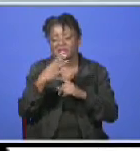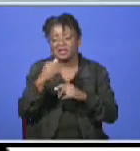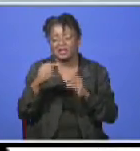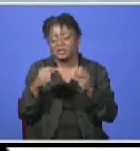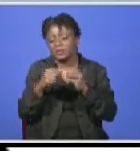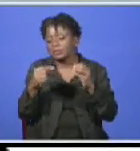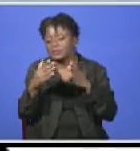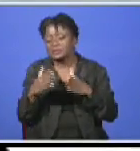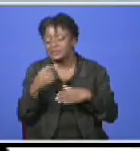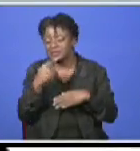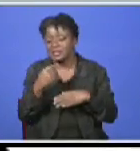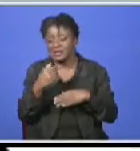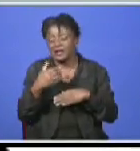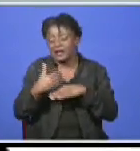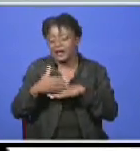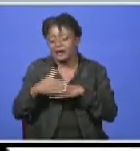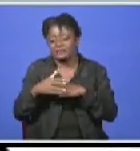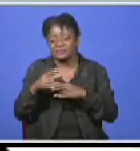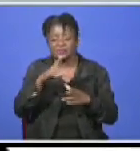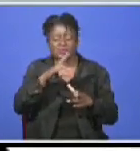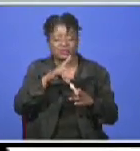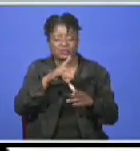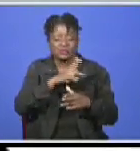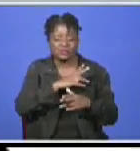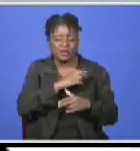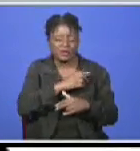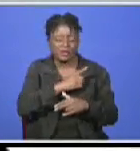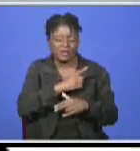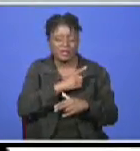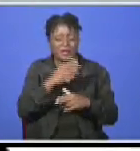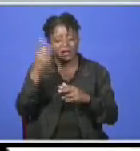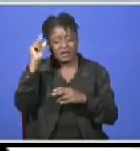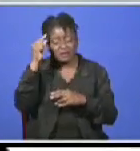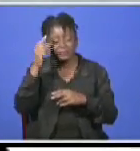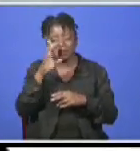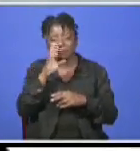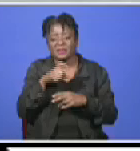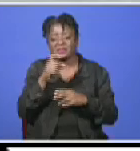wake of Dorian, the government has to give a deeper consideration to the negative